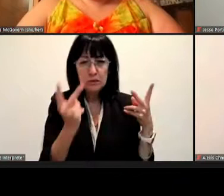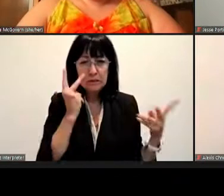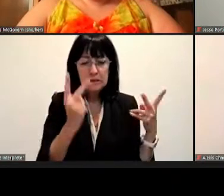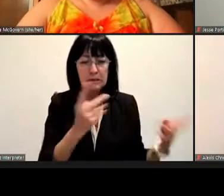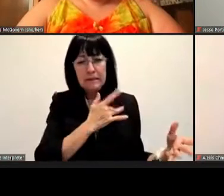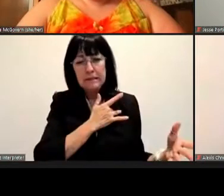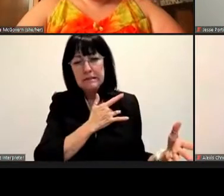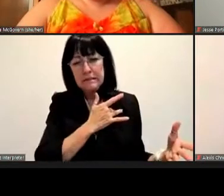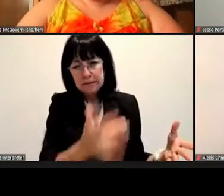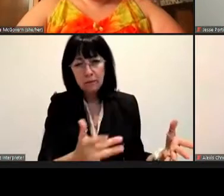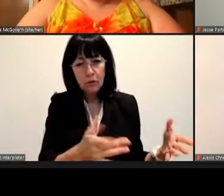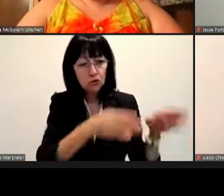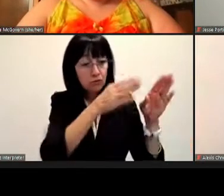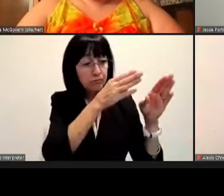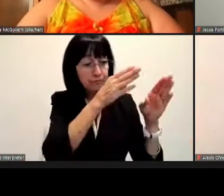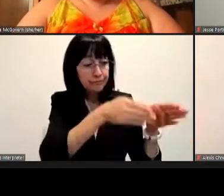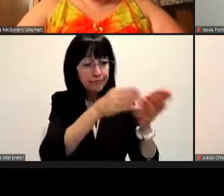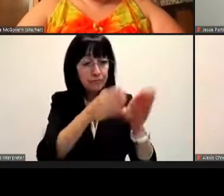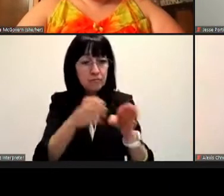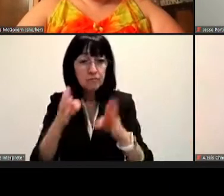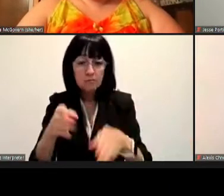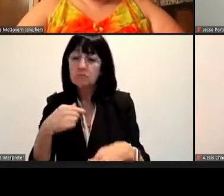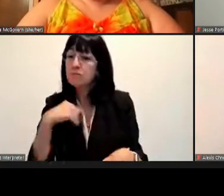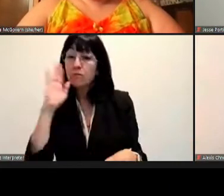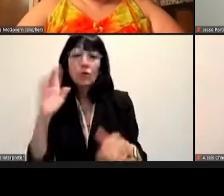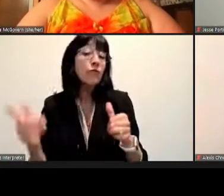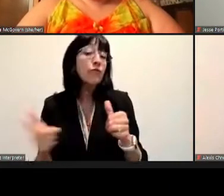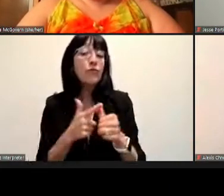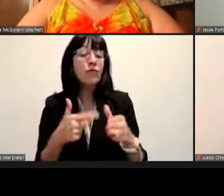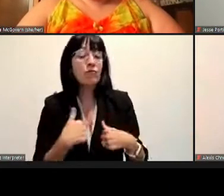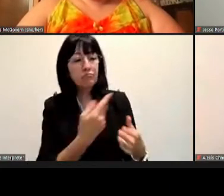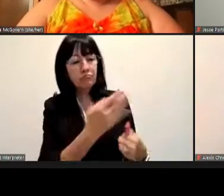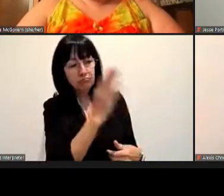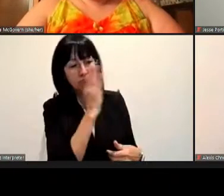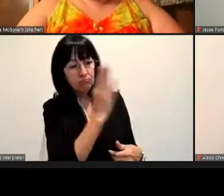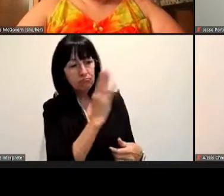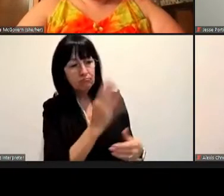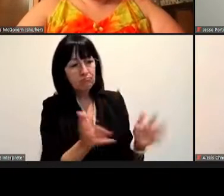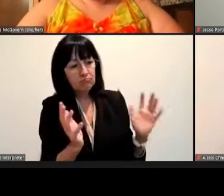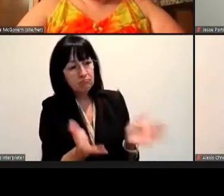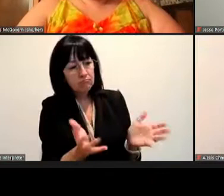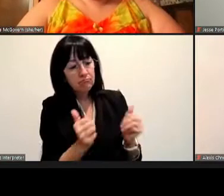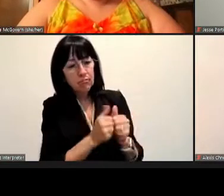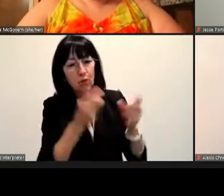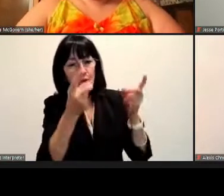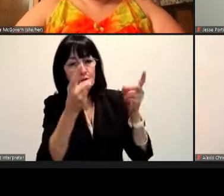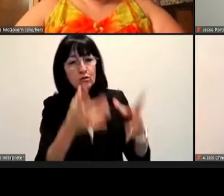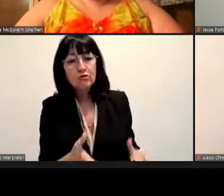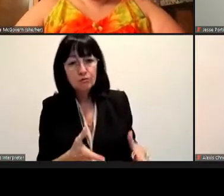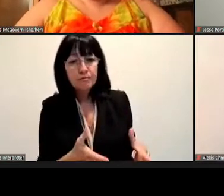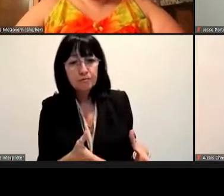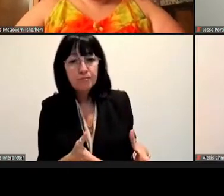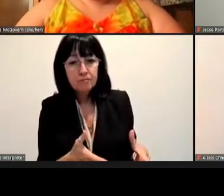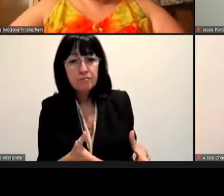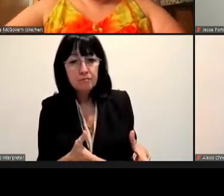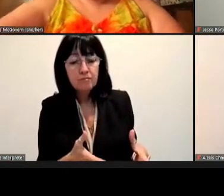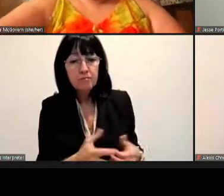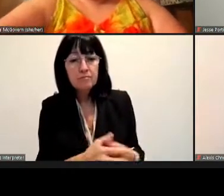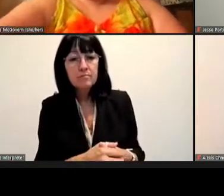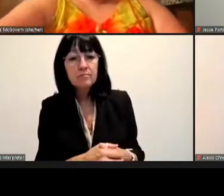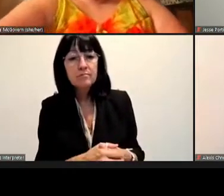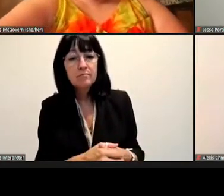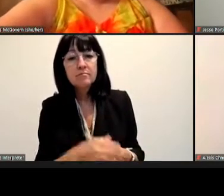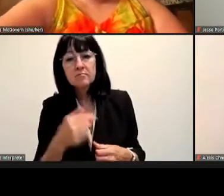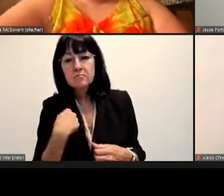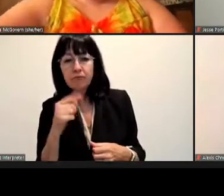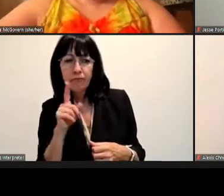have a conversation with the director. And the first thing that we talk about, the first question that I ask, if they are not offering that back also, is what